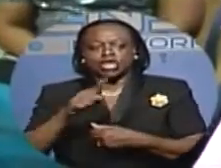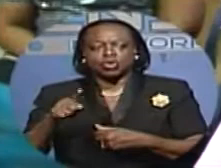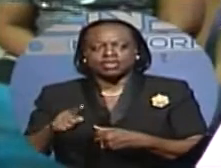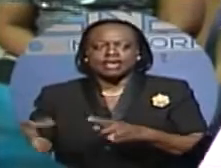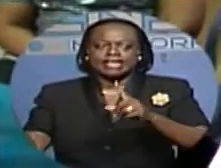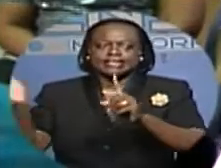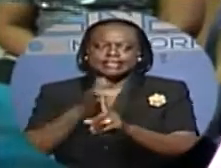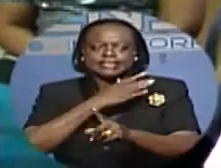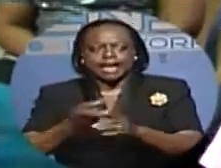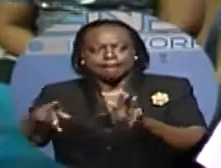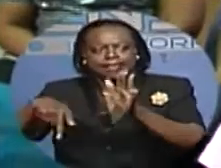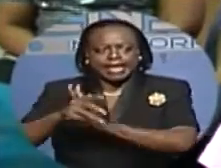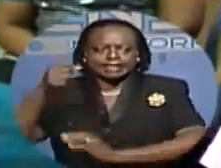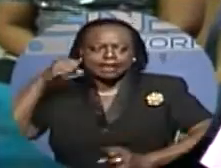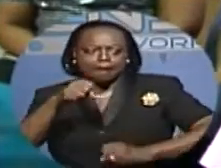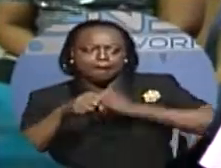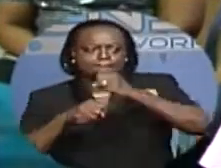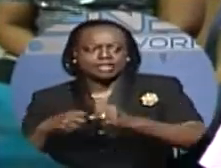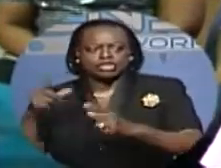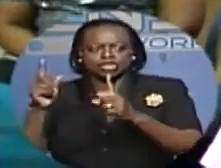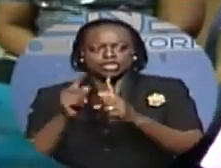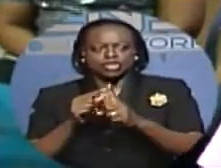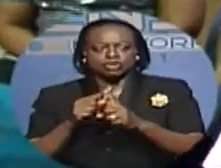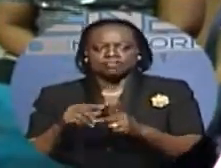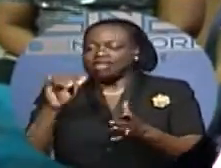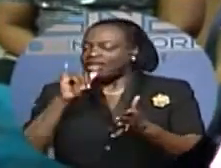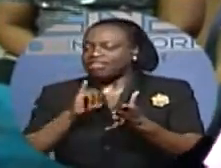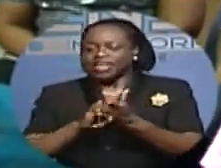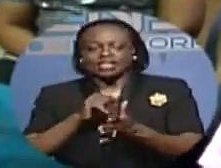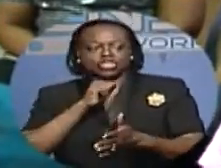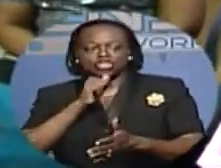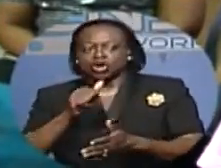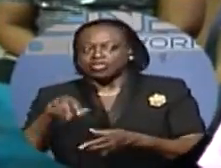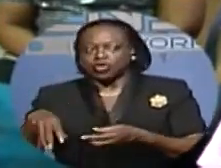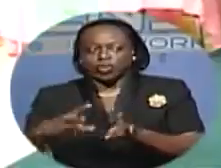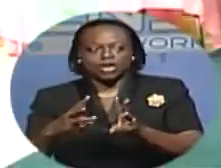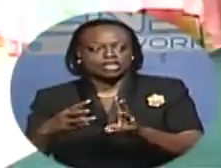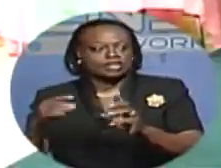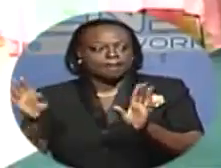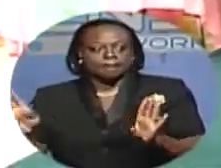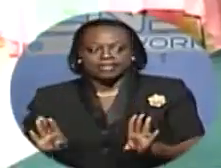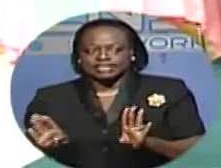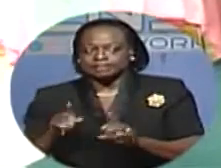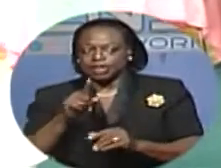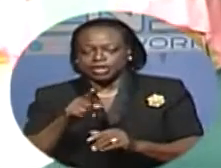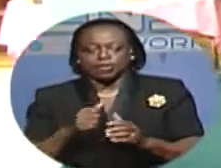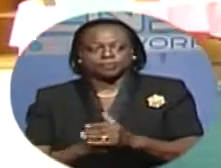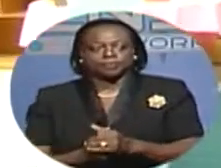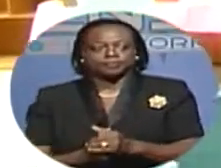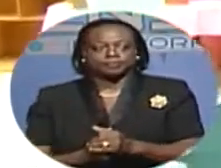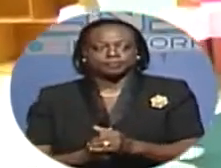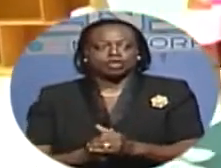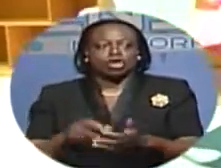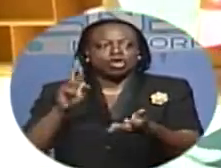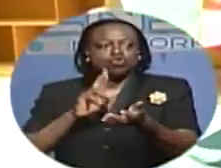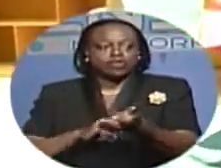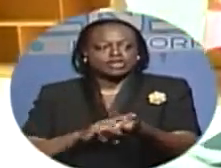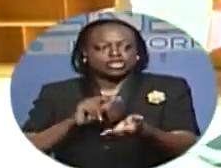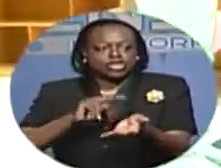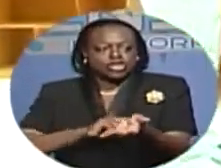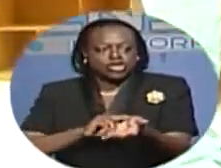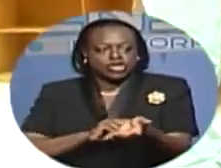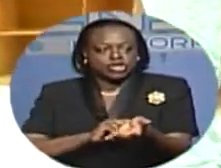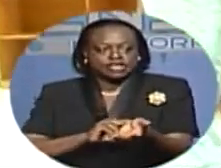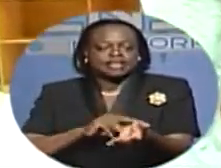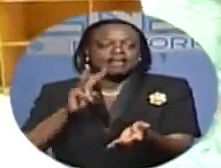slaps, kicks, and punches too. That's not the way they should discipline you. Now, according to registered nurse Basha